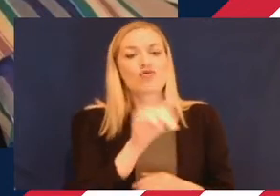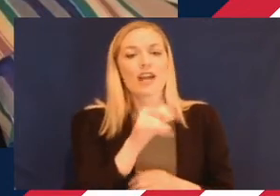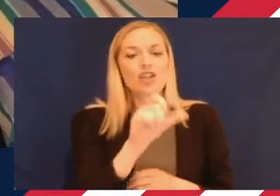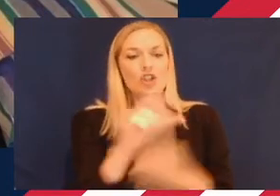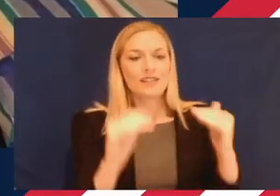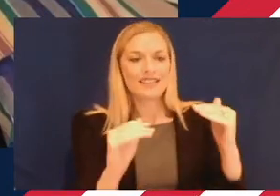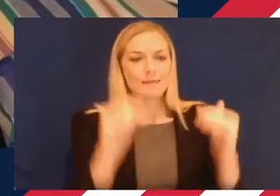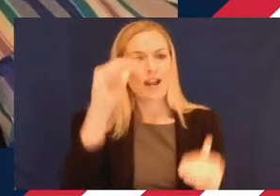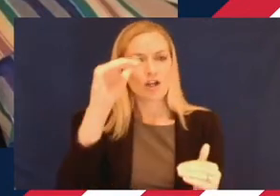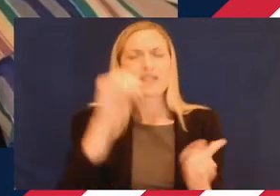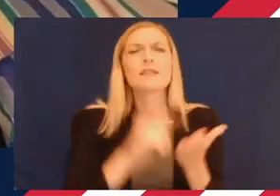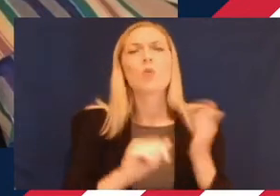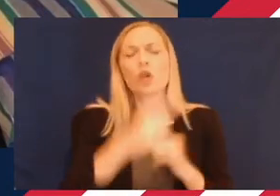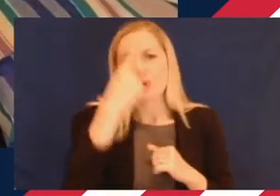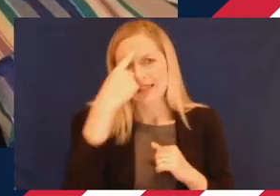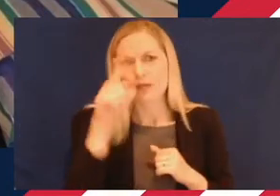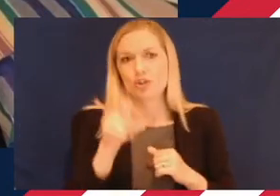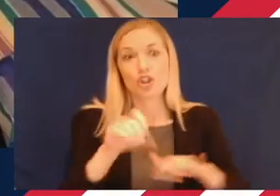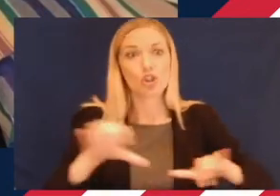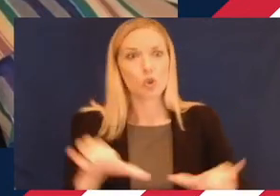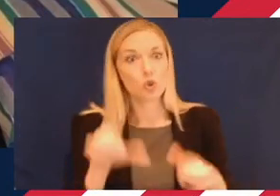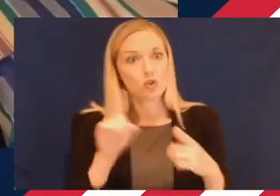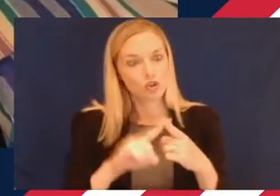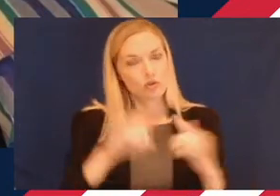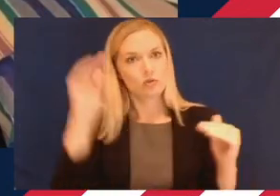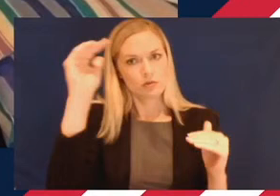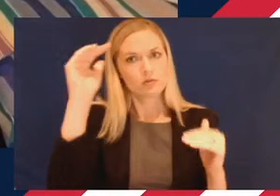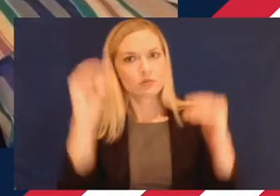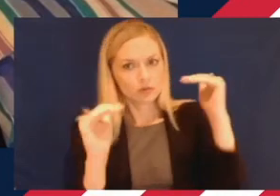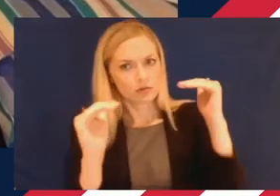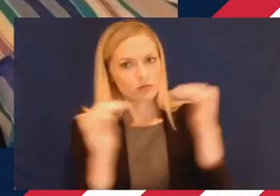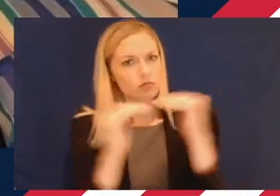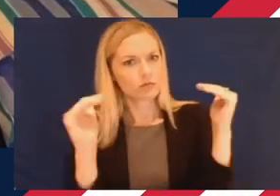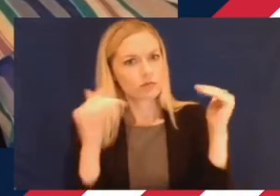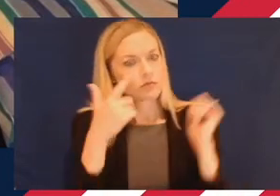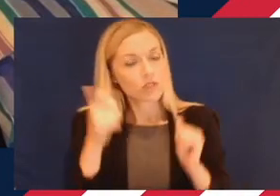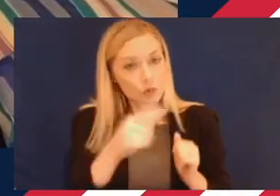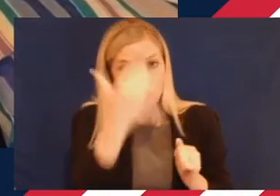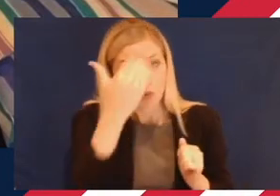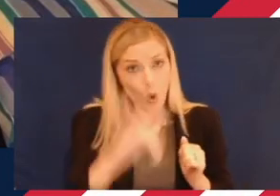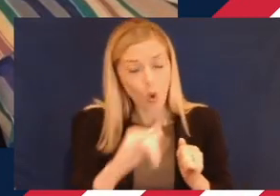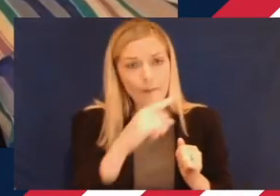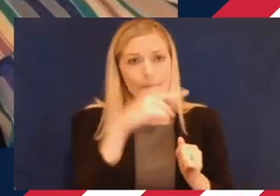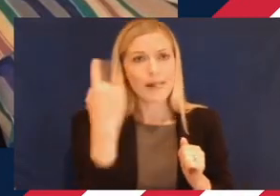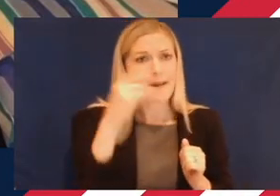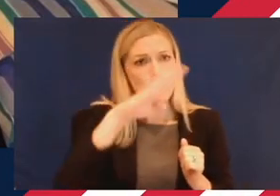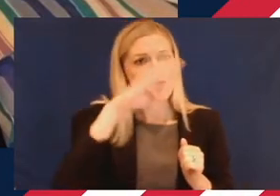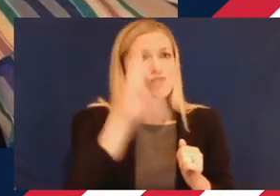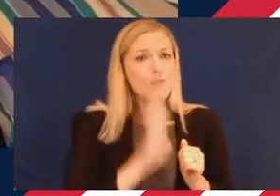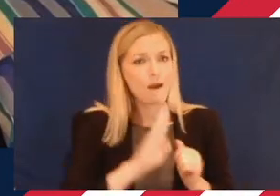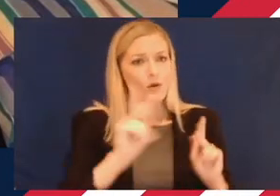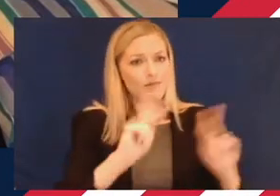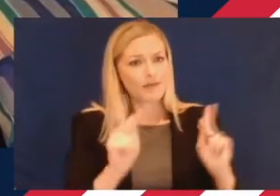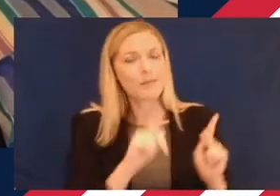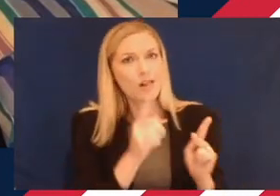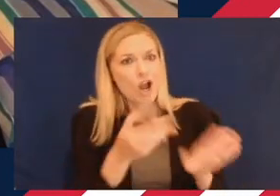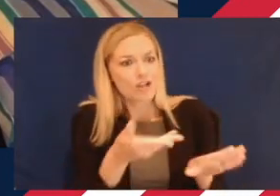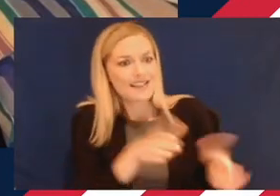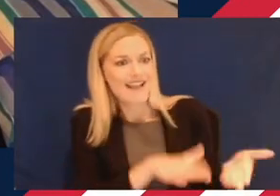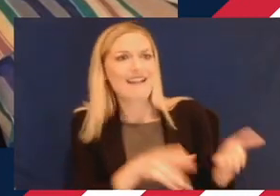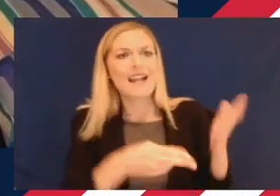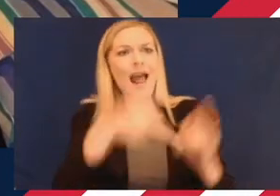them? Because, as you know, Black and brown people are dying disproportionately. We need to do something